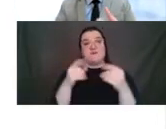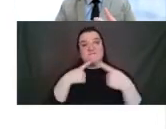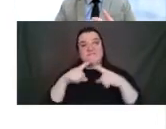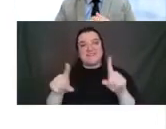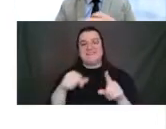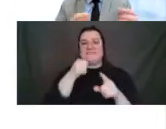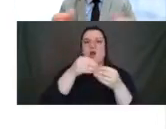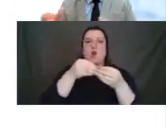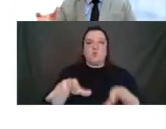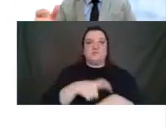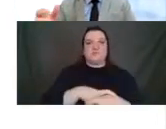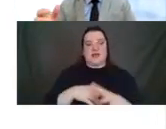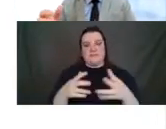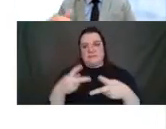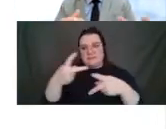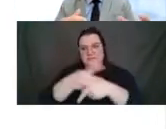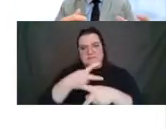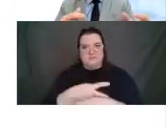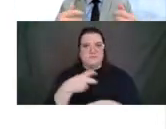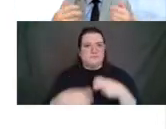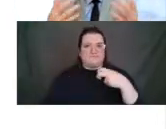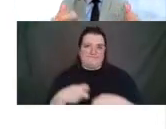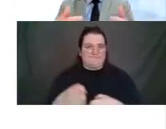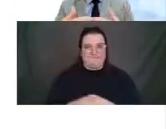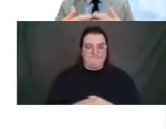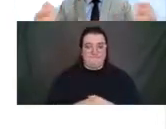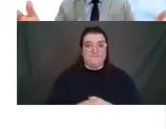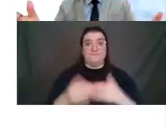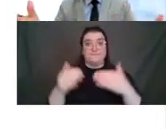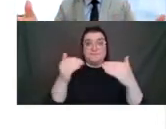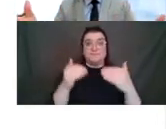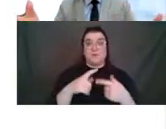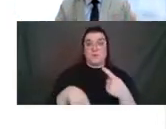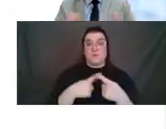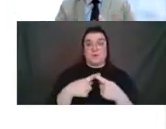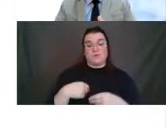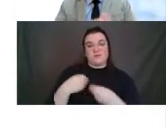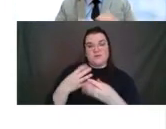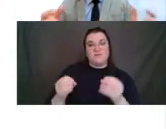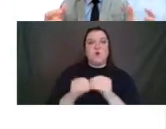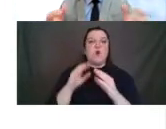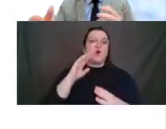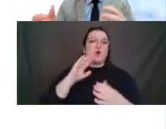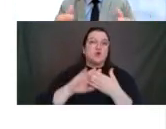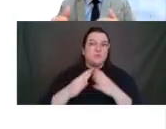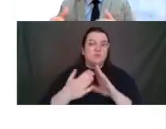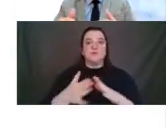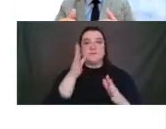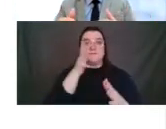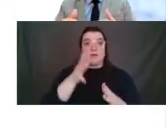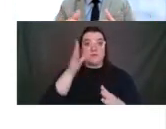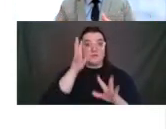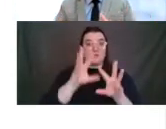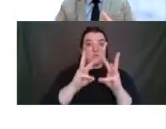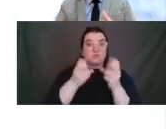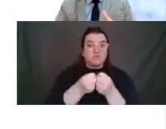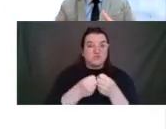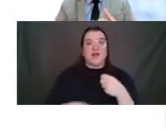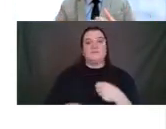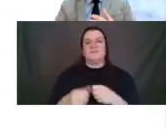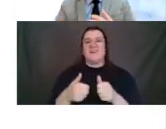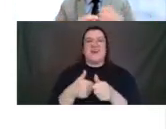troubleshooting. Another thing we've done is we've tried to, when we're giving kind of more community parenting workshops, is avoiding lots of text boxes within